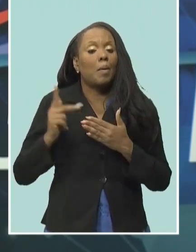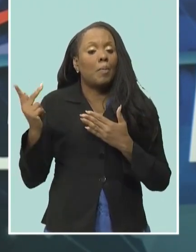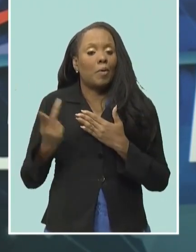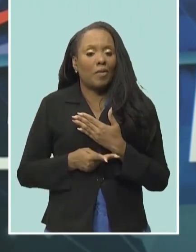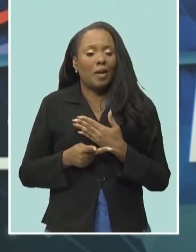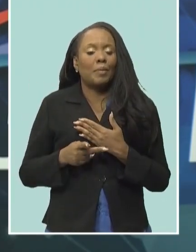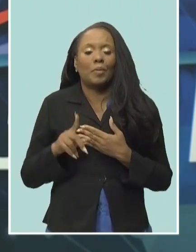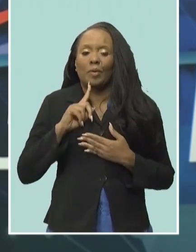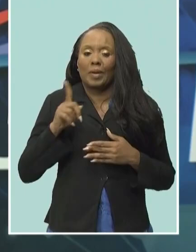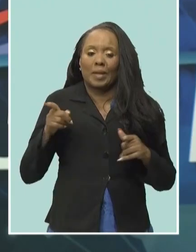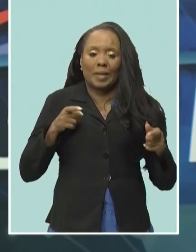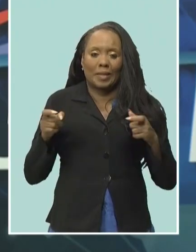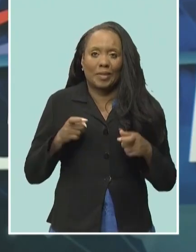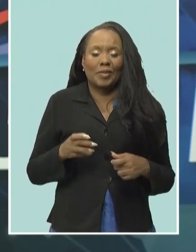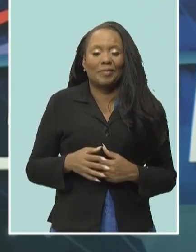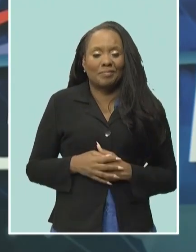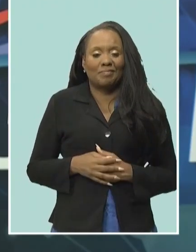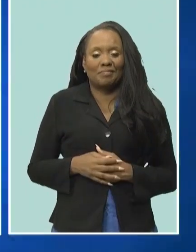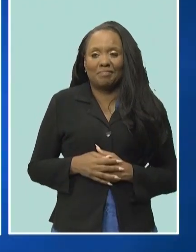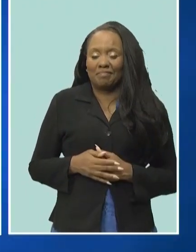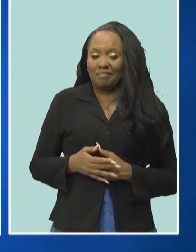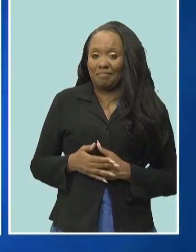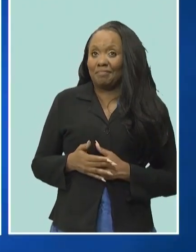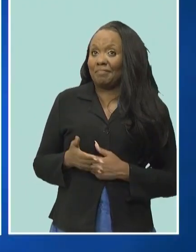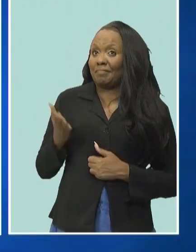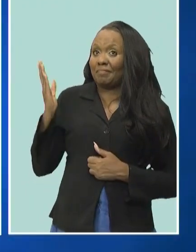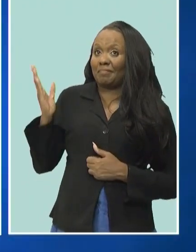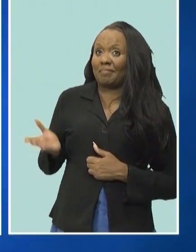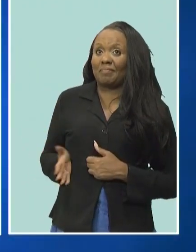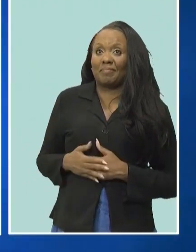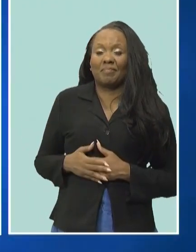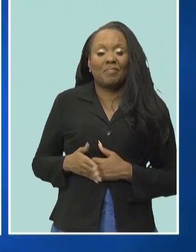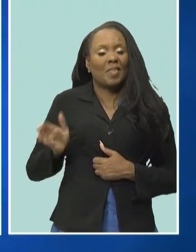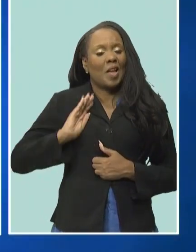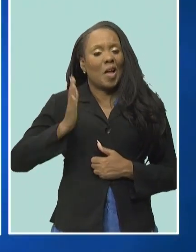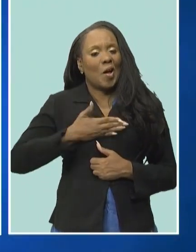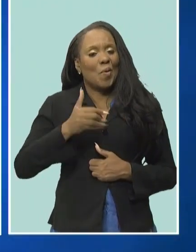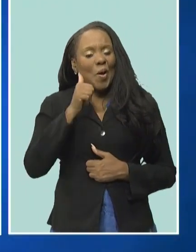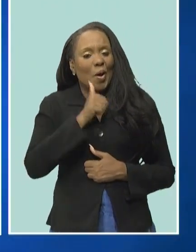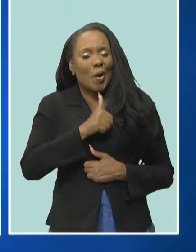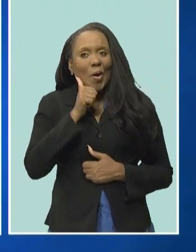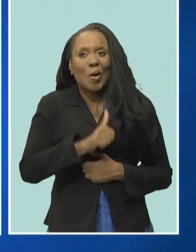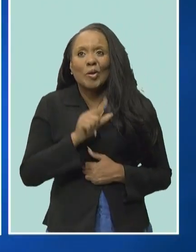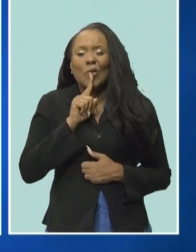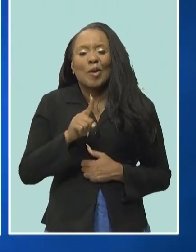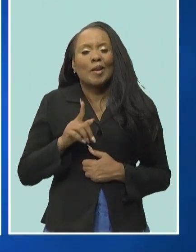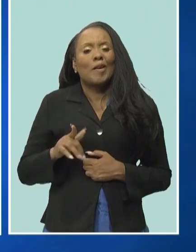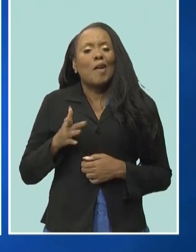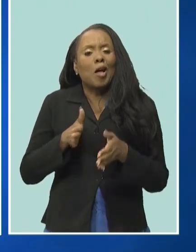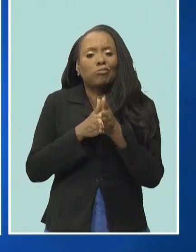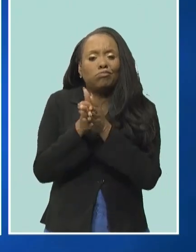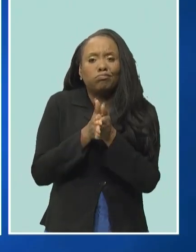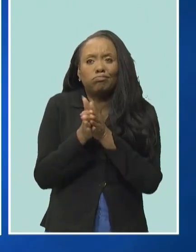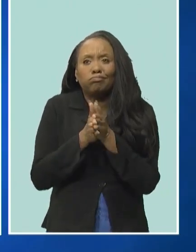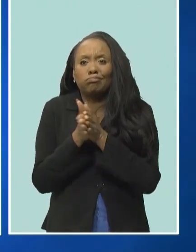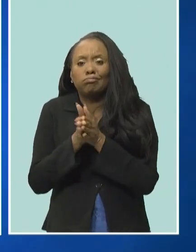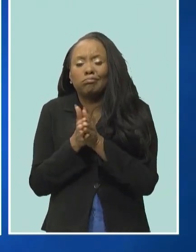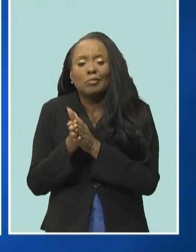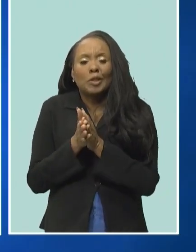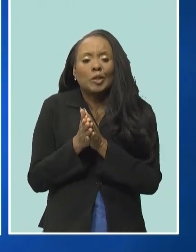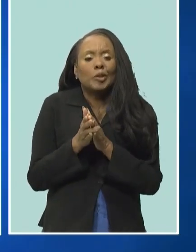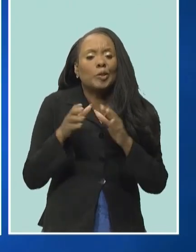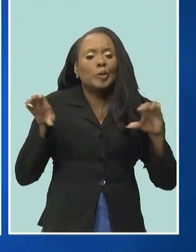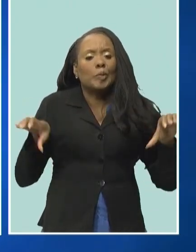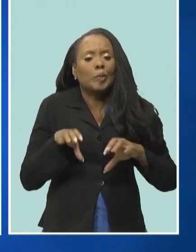from Coordinator Deborah Jones. Our girls were motivated to do a kind deed